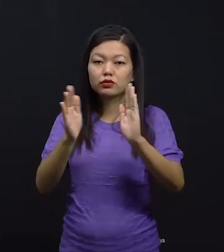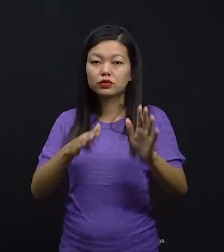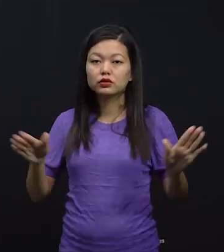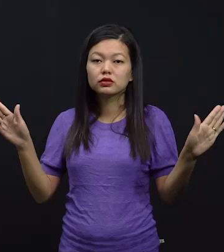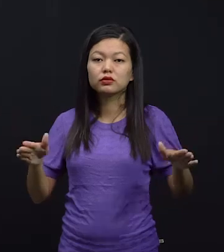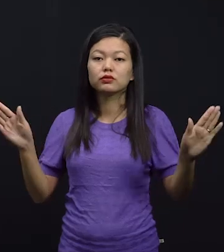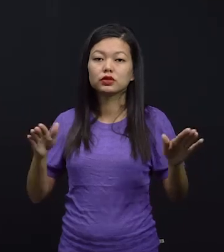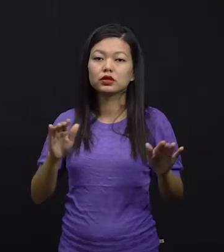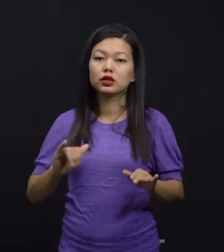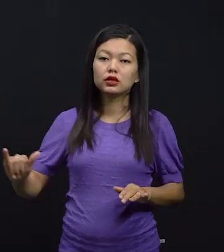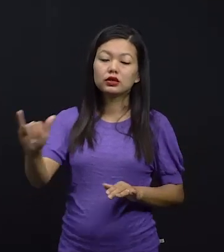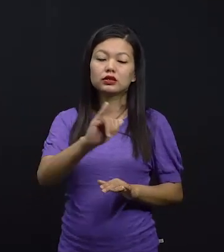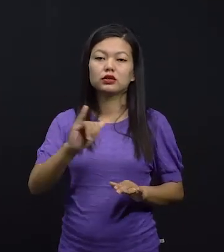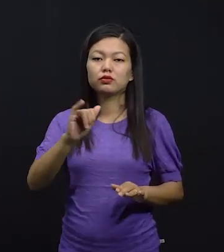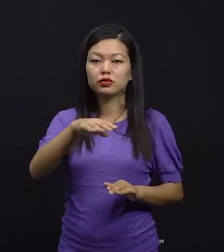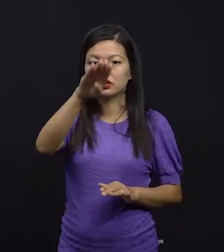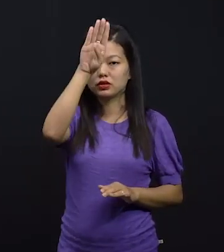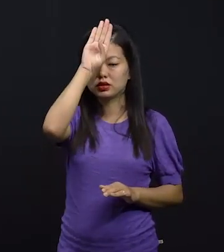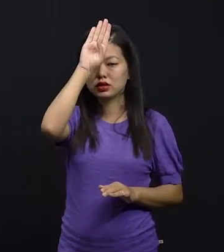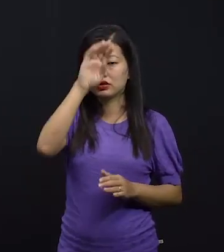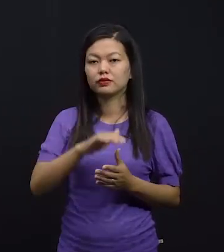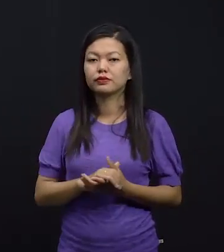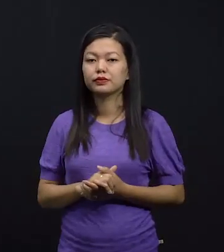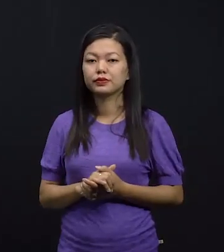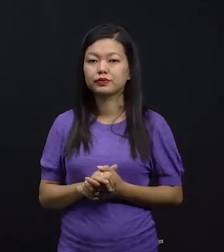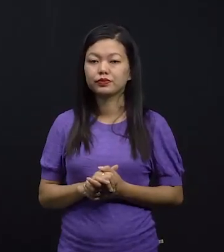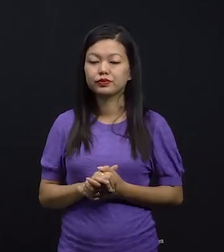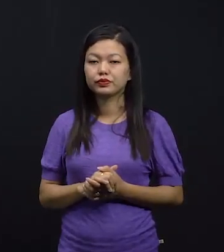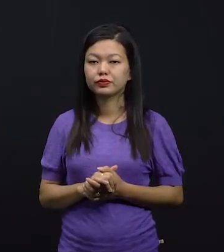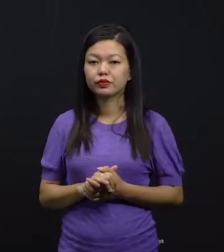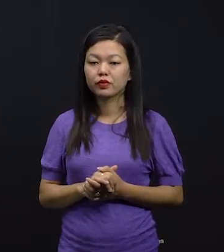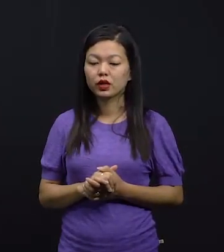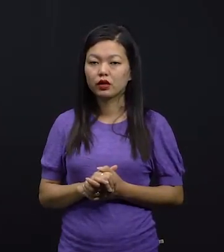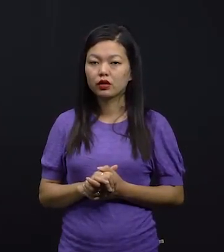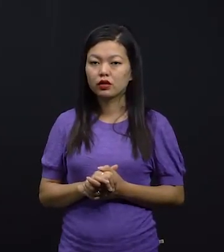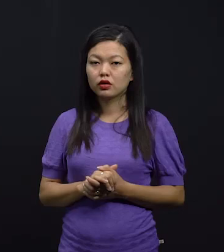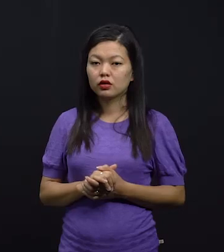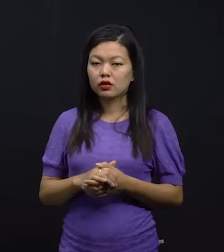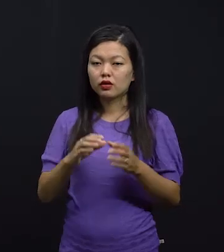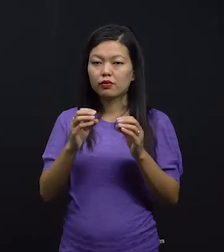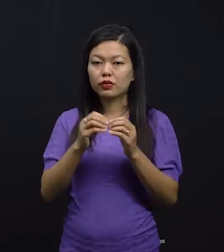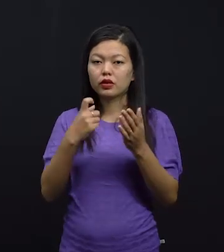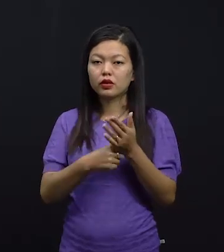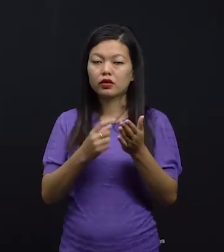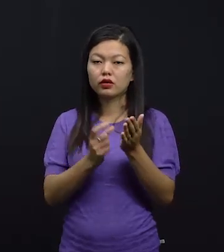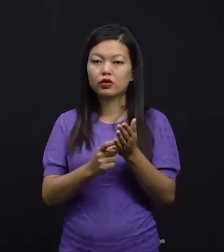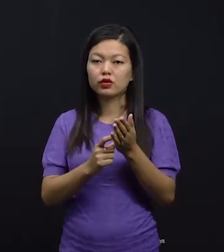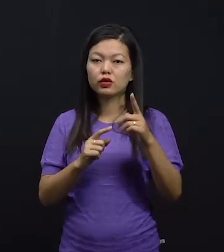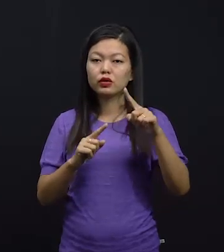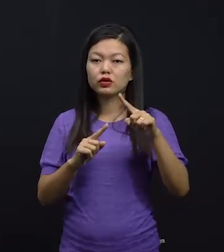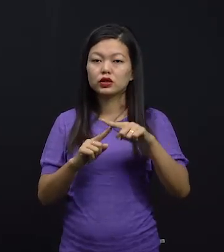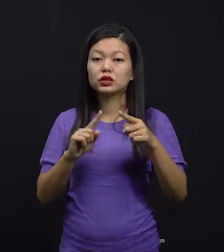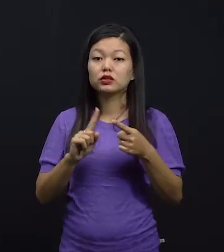some words used by the poet so beautifully. Brute literally means something which is fierce